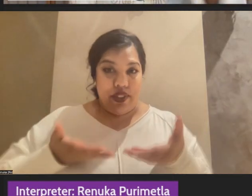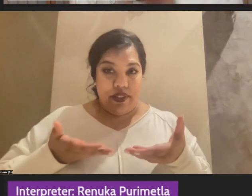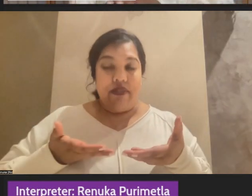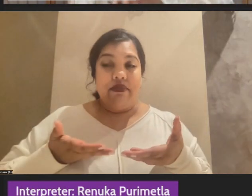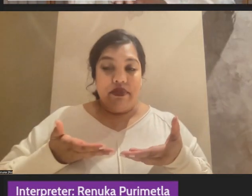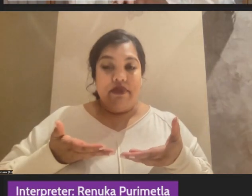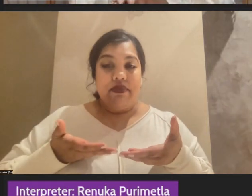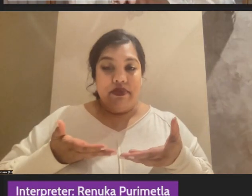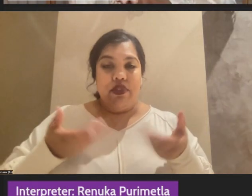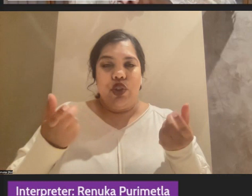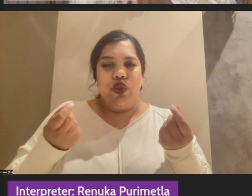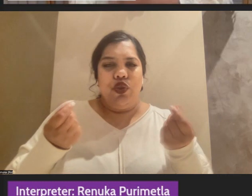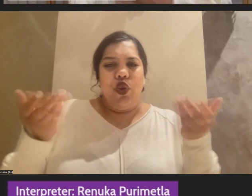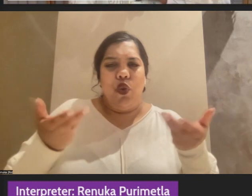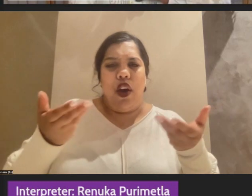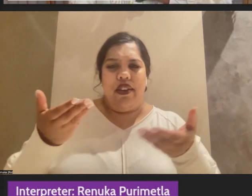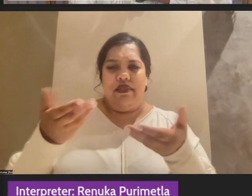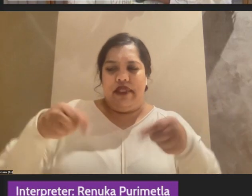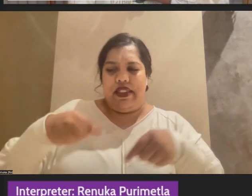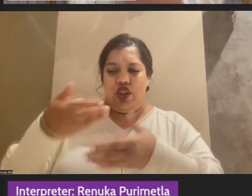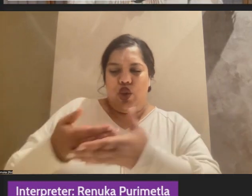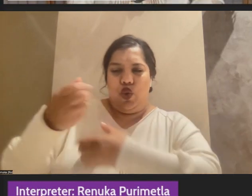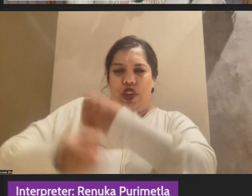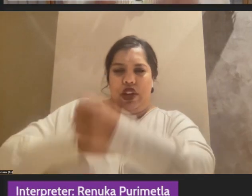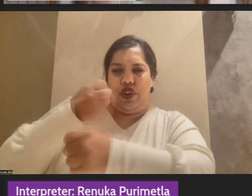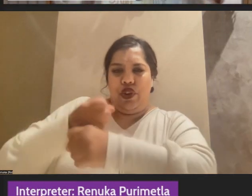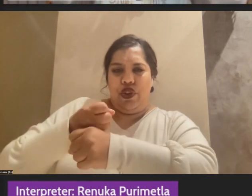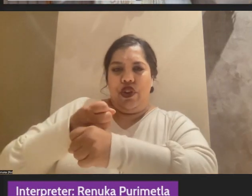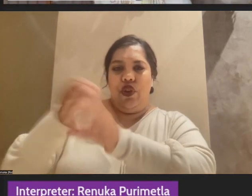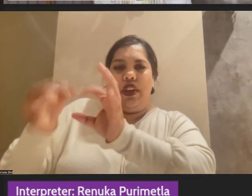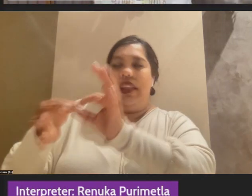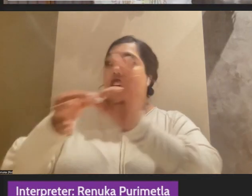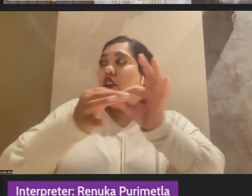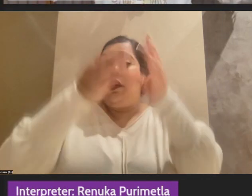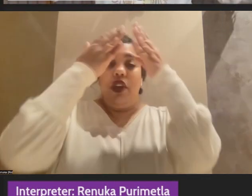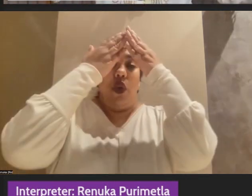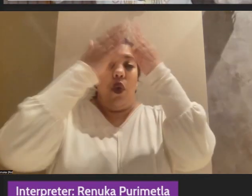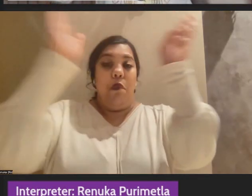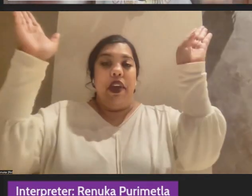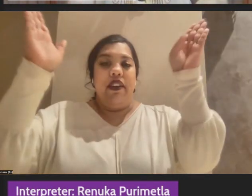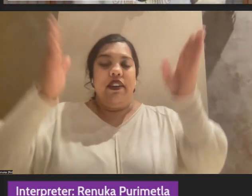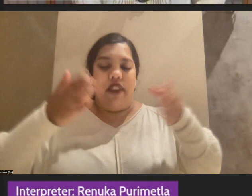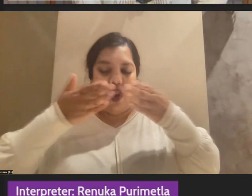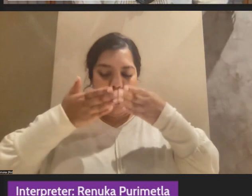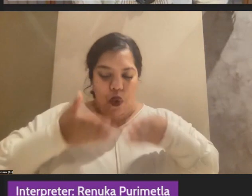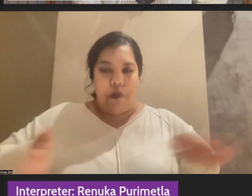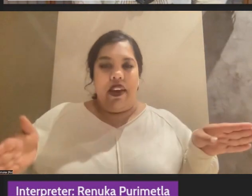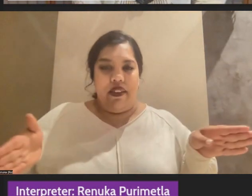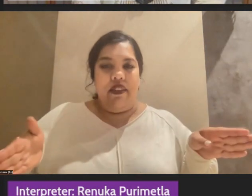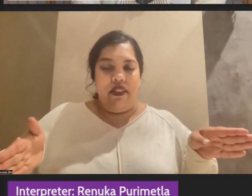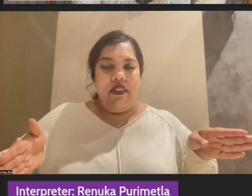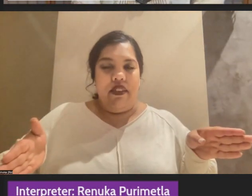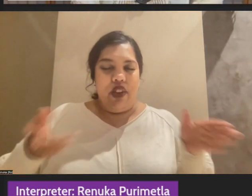year regarding being open at the top, being expansive at the top, and expansive